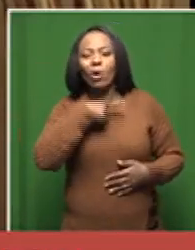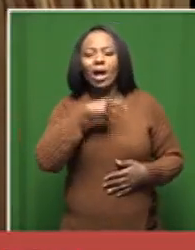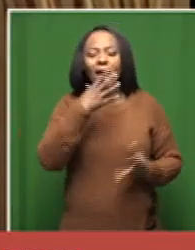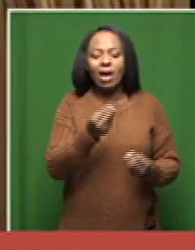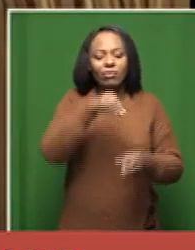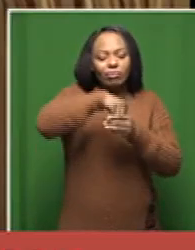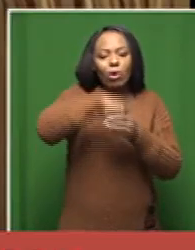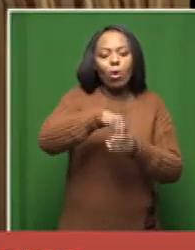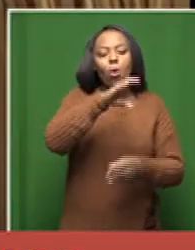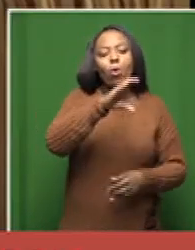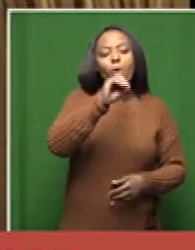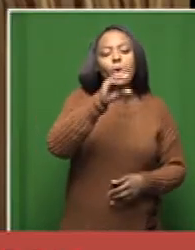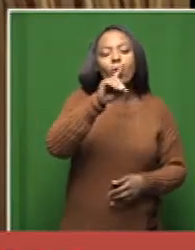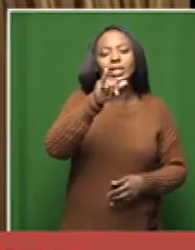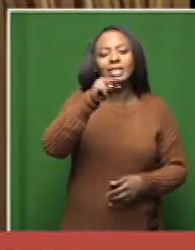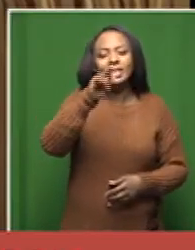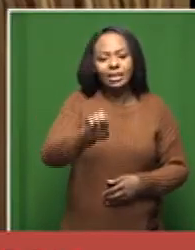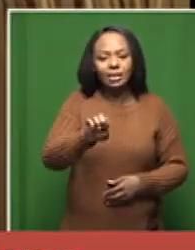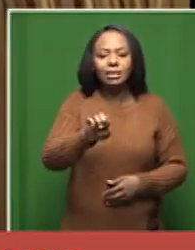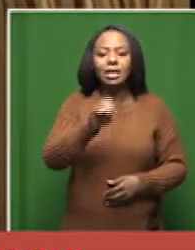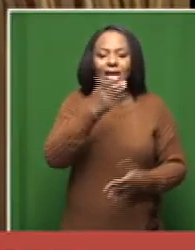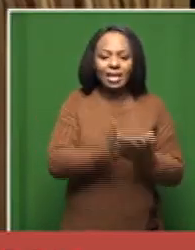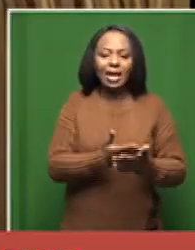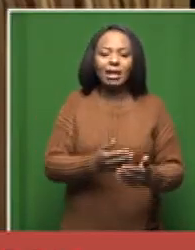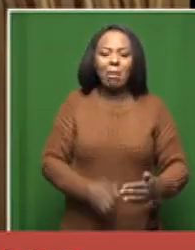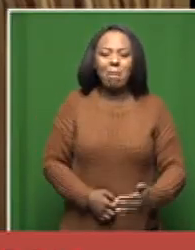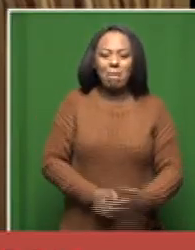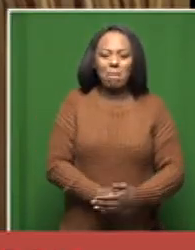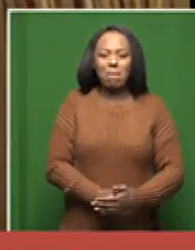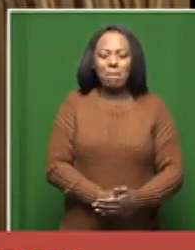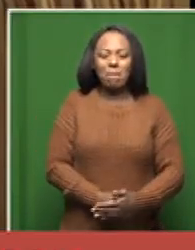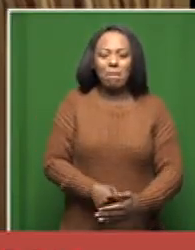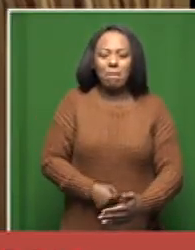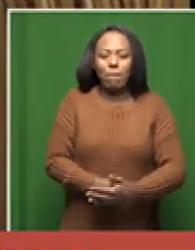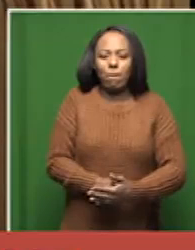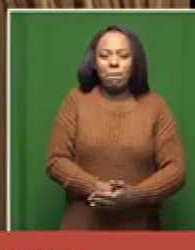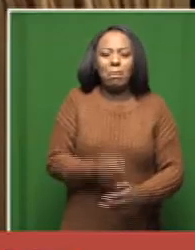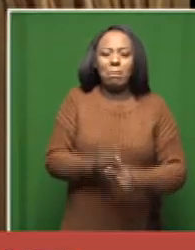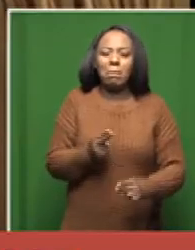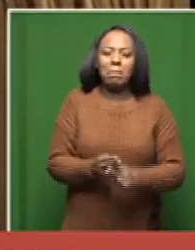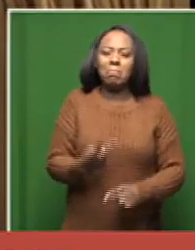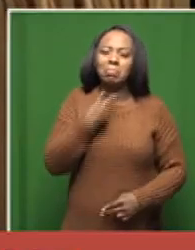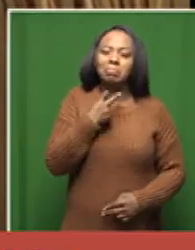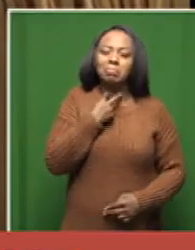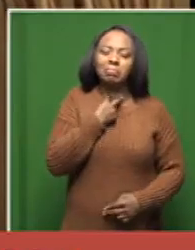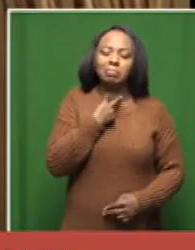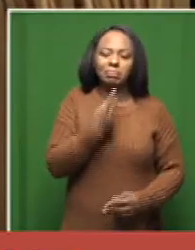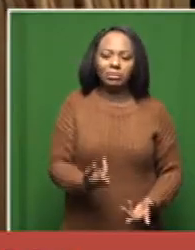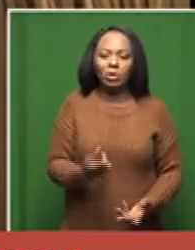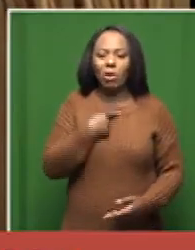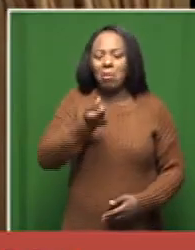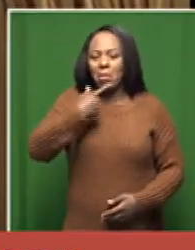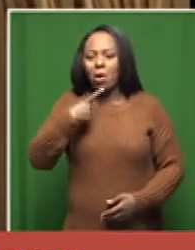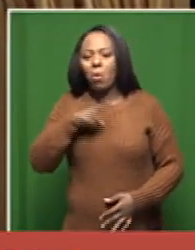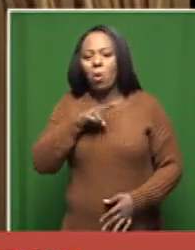codeine. Codeine can also cause constipation. Also, the dehydration that may come along with not taking in enough fluid because one has been ill